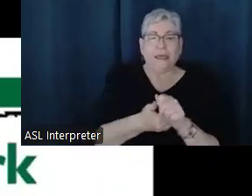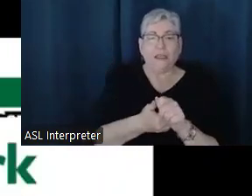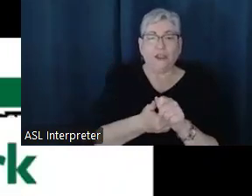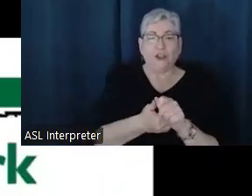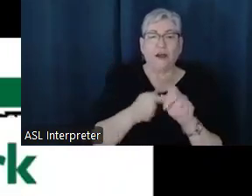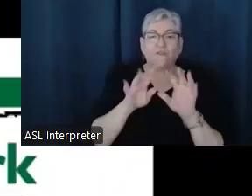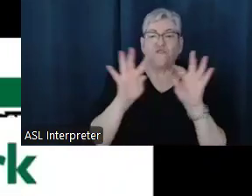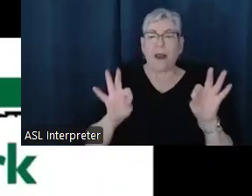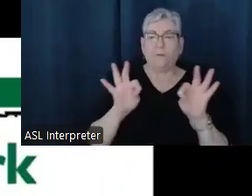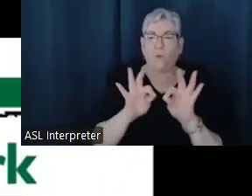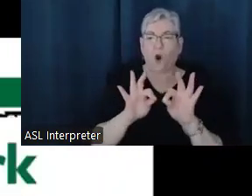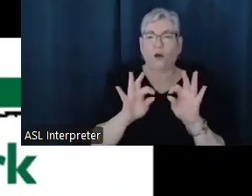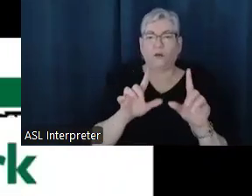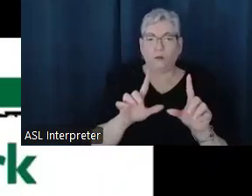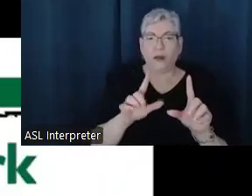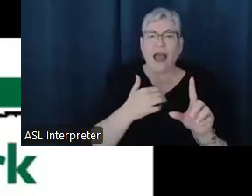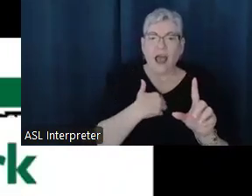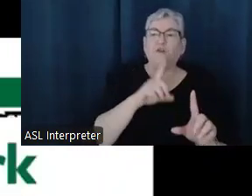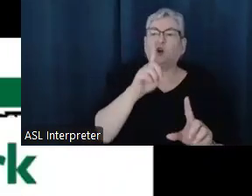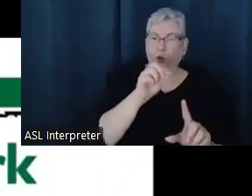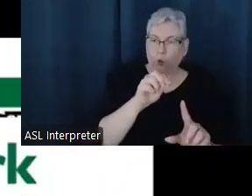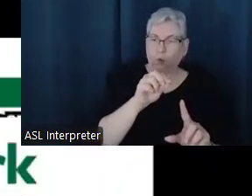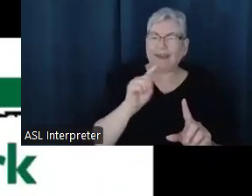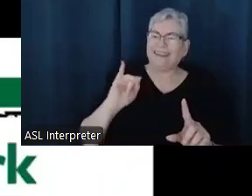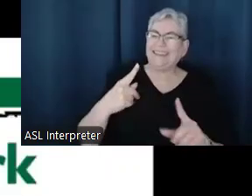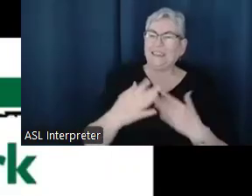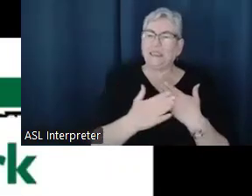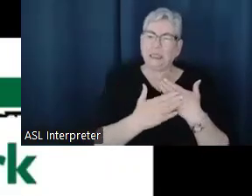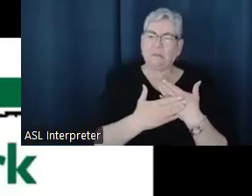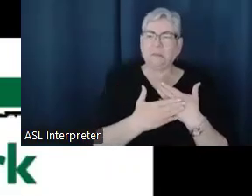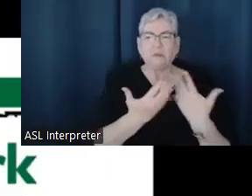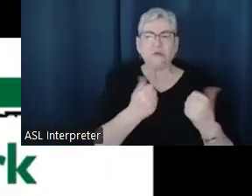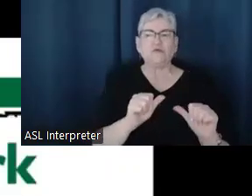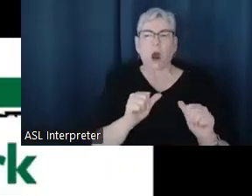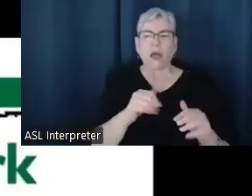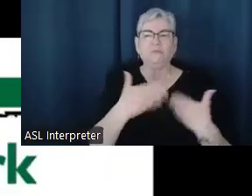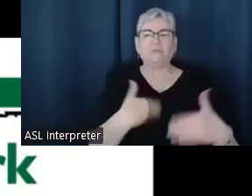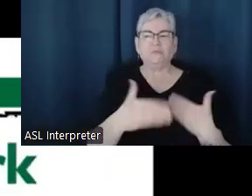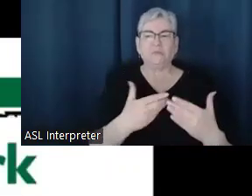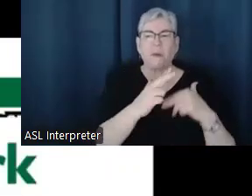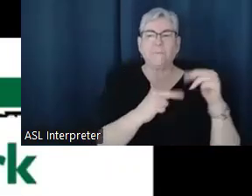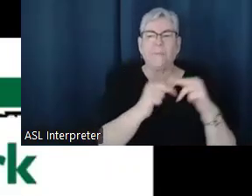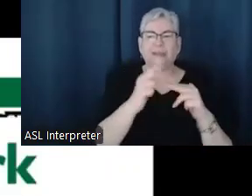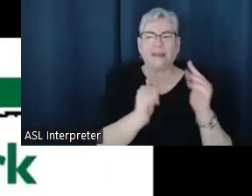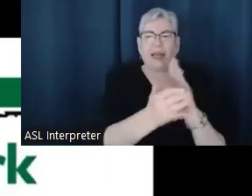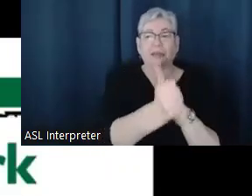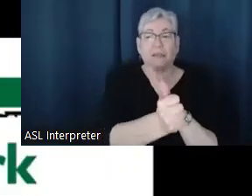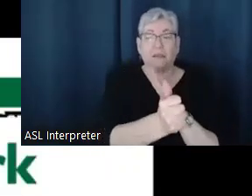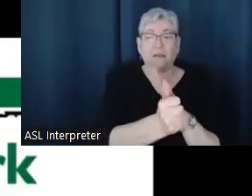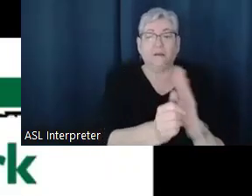some do's. So little tips on things that you definitely want to be trying as you're building social competency. We also have some